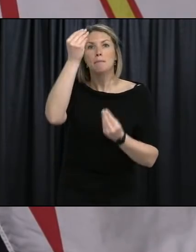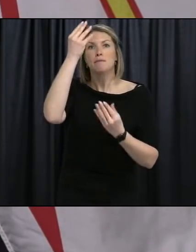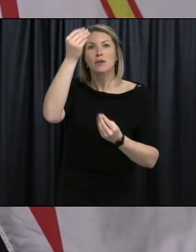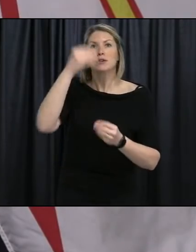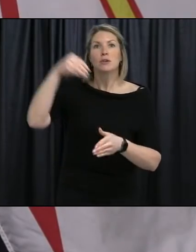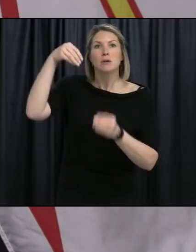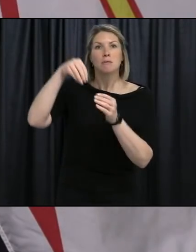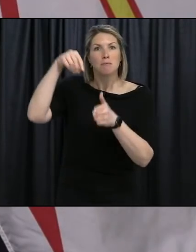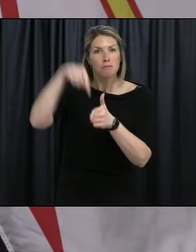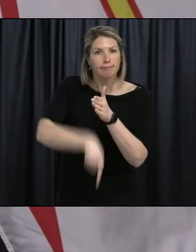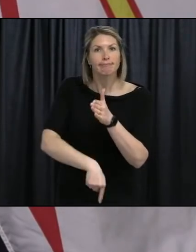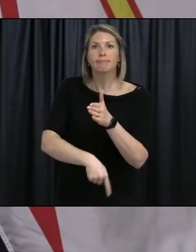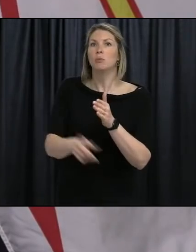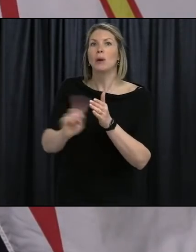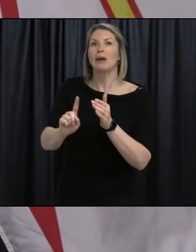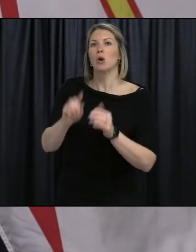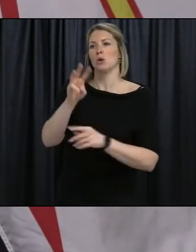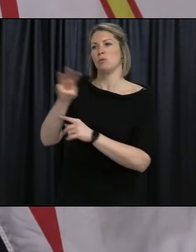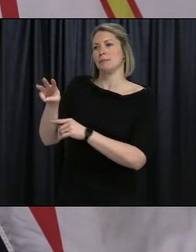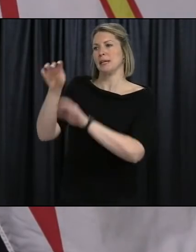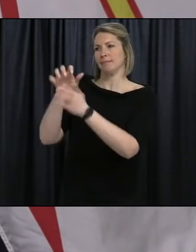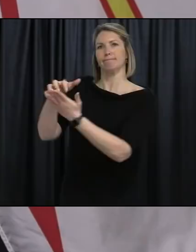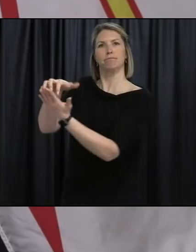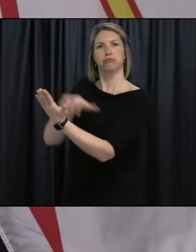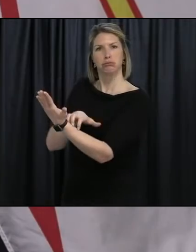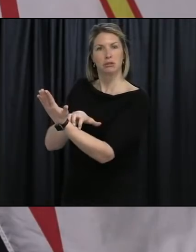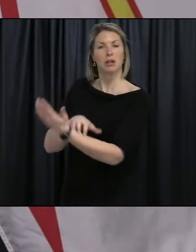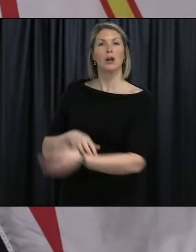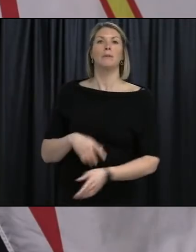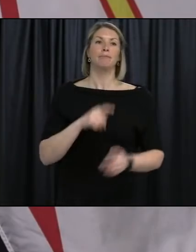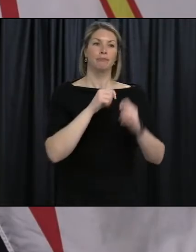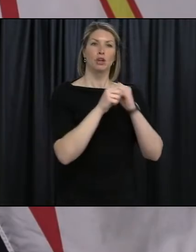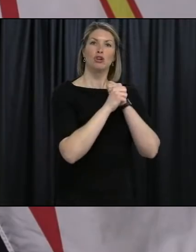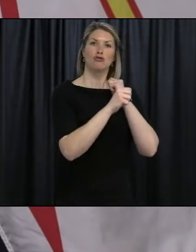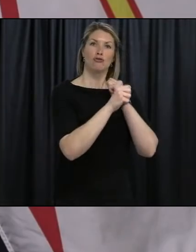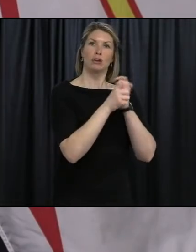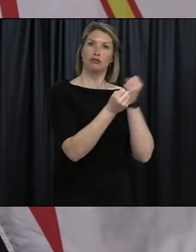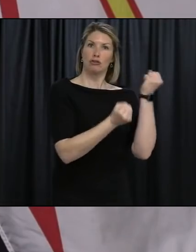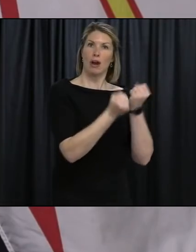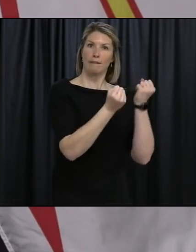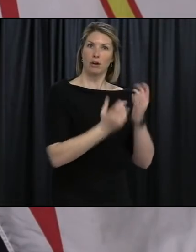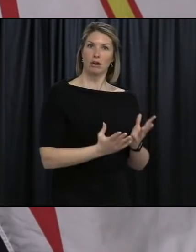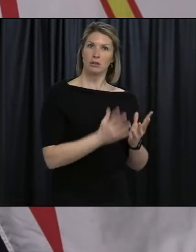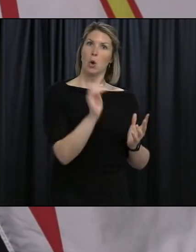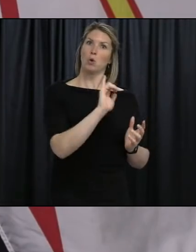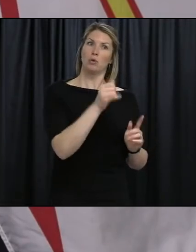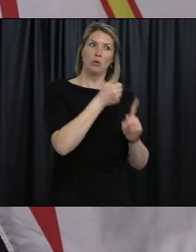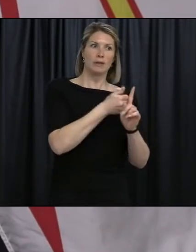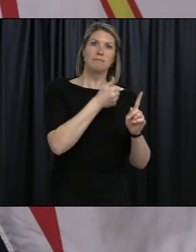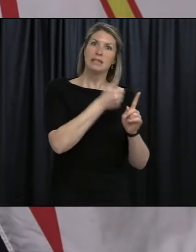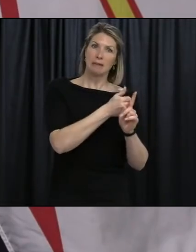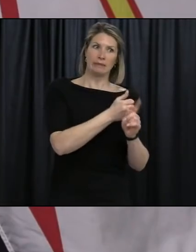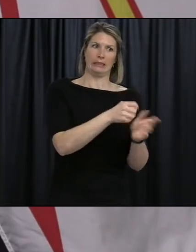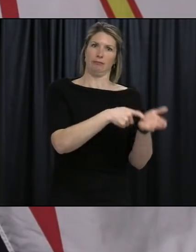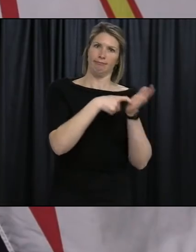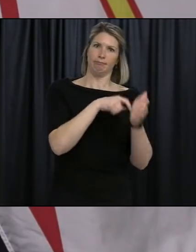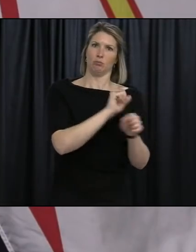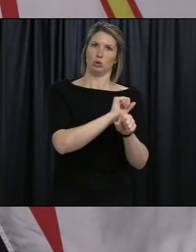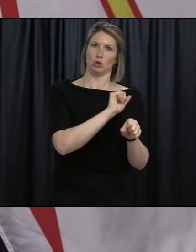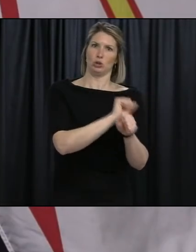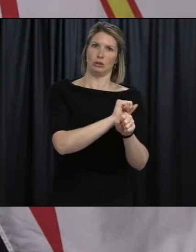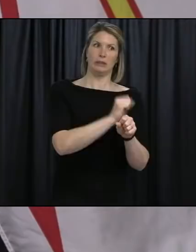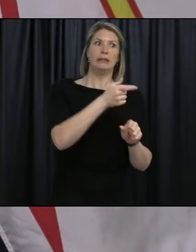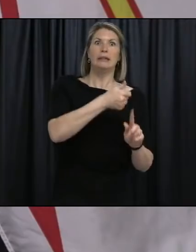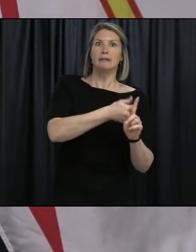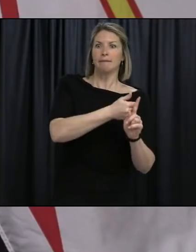workers and truck drivers in the province may avail of testing on day 7, 8, or 9 after the worker returns to the province, if